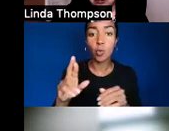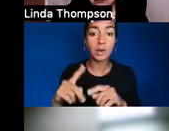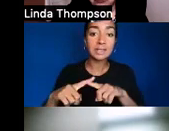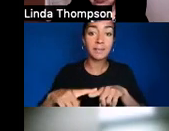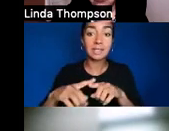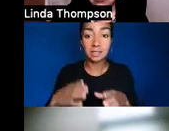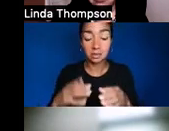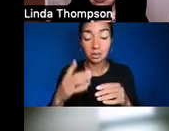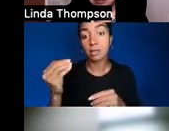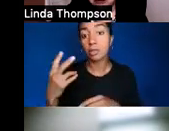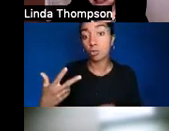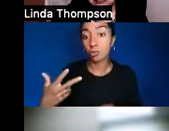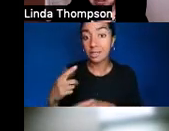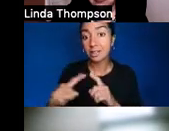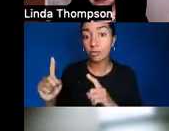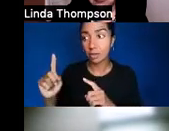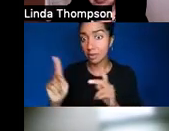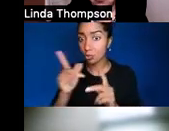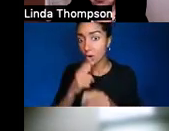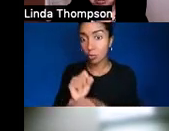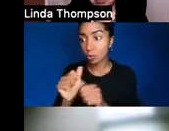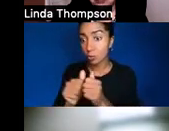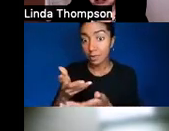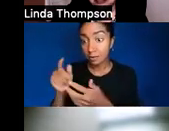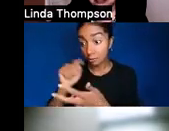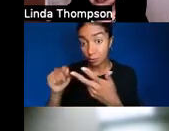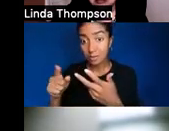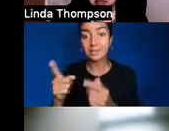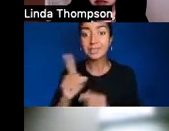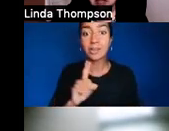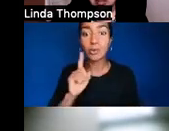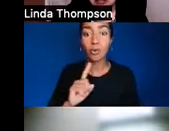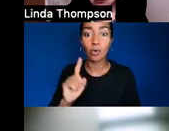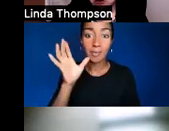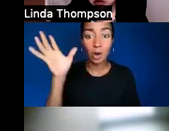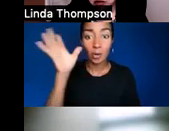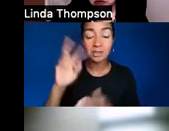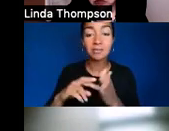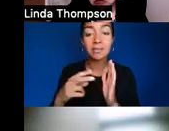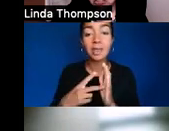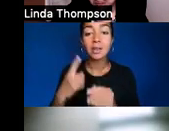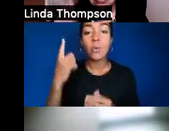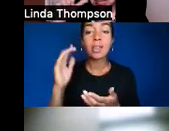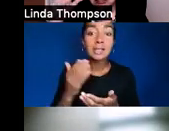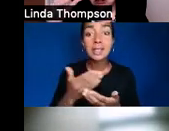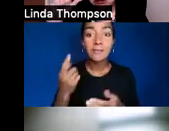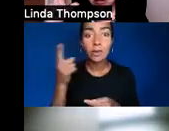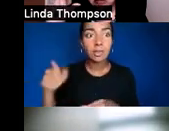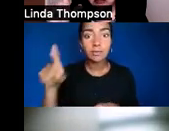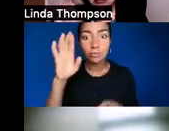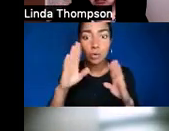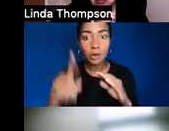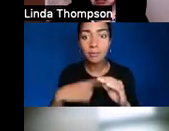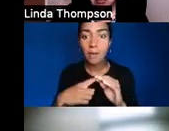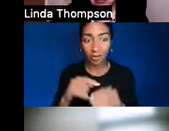people I worked with were single parents, and that was like one less thing they had to worry about. Just that little